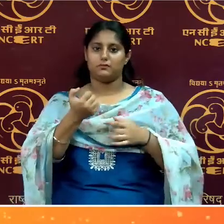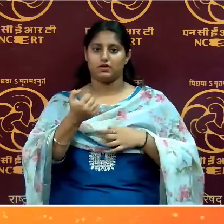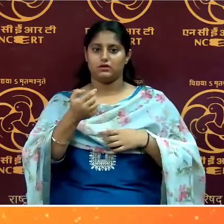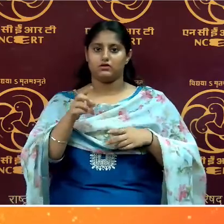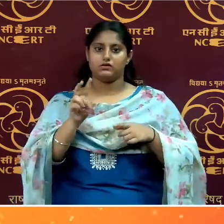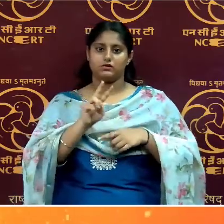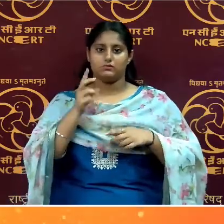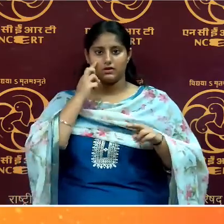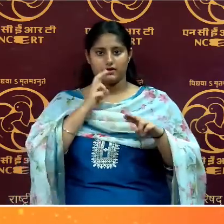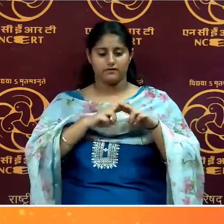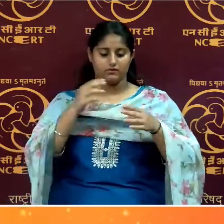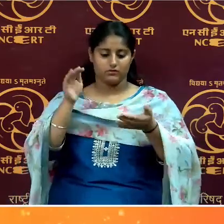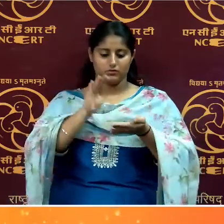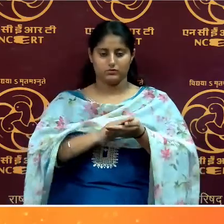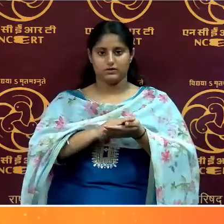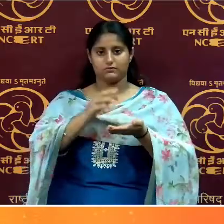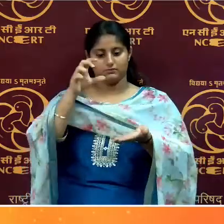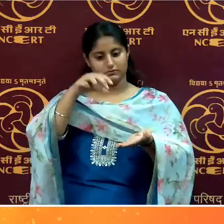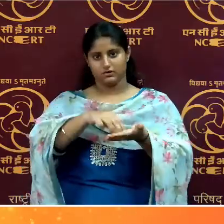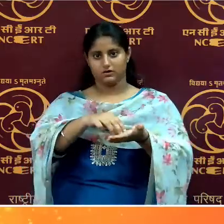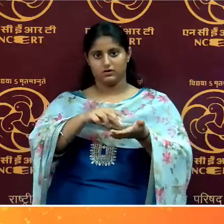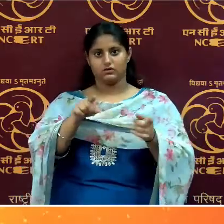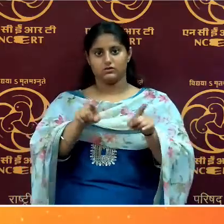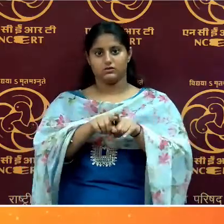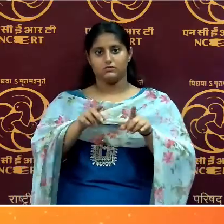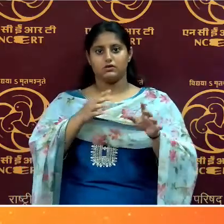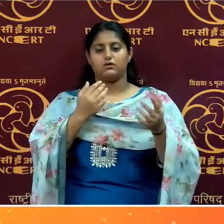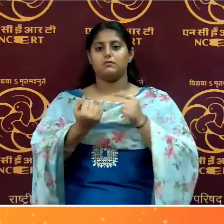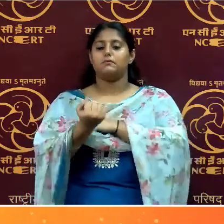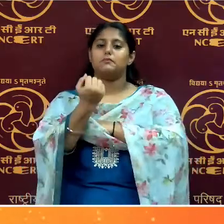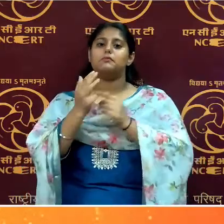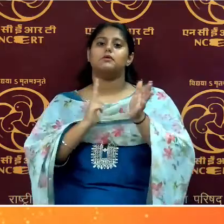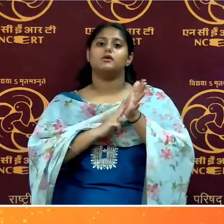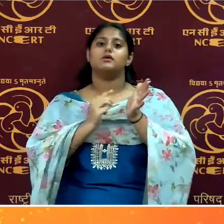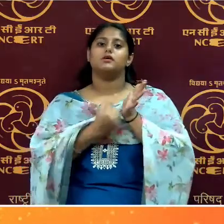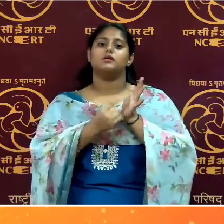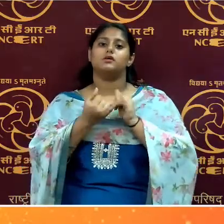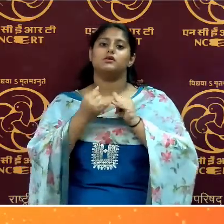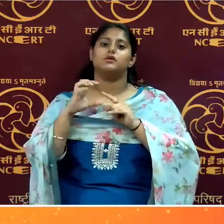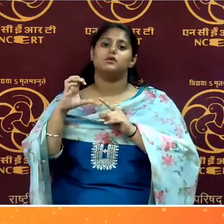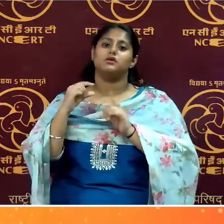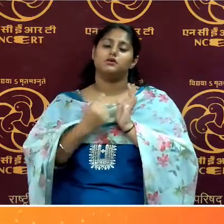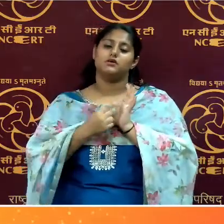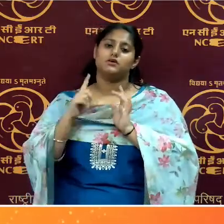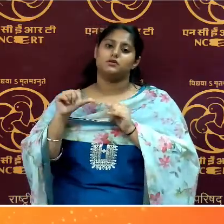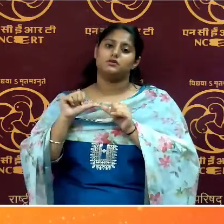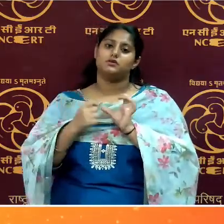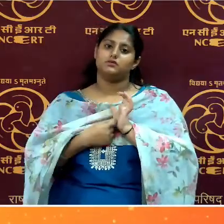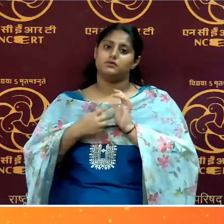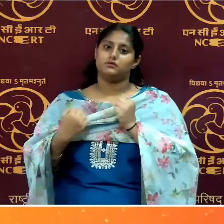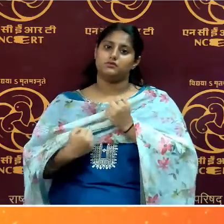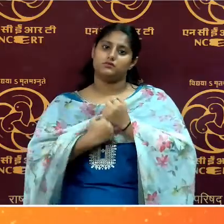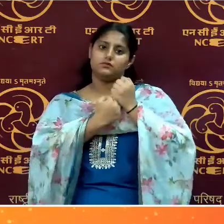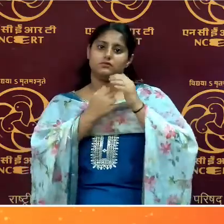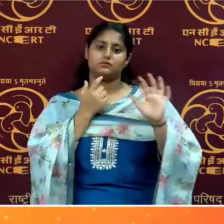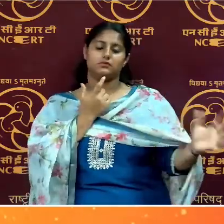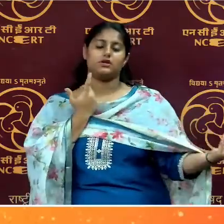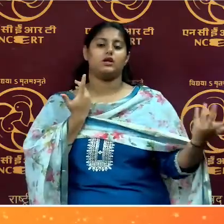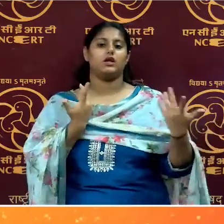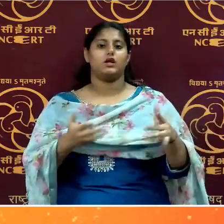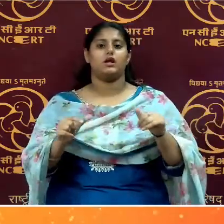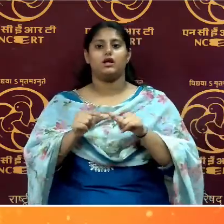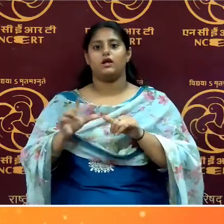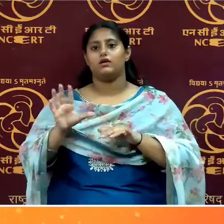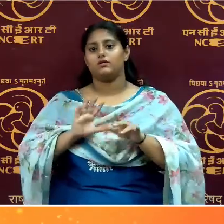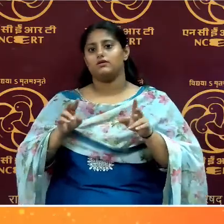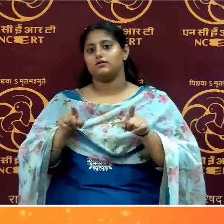are coming in contact. Yes. Same way, muscular force is an example of a contact force. So, to do any of the activities, right,